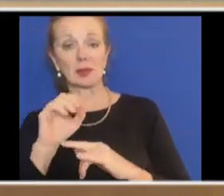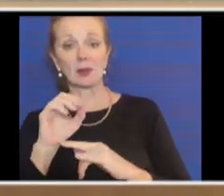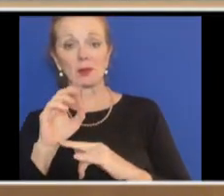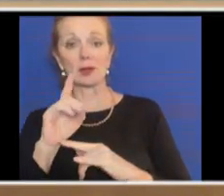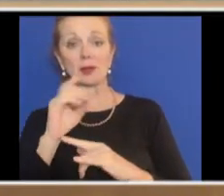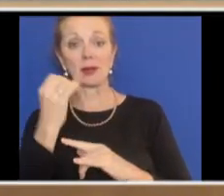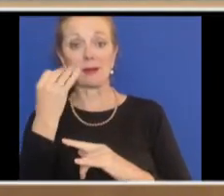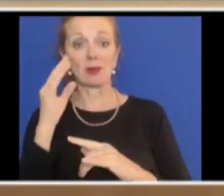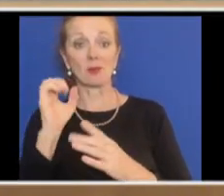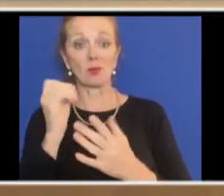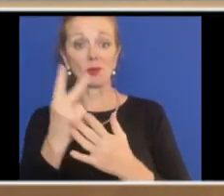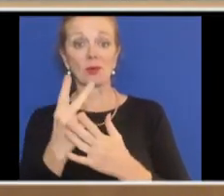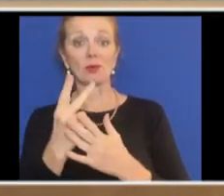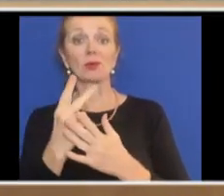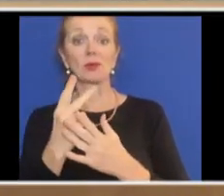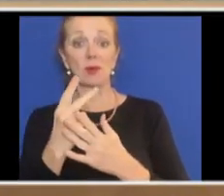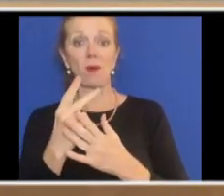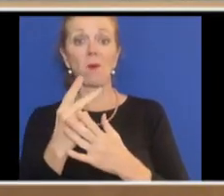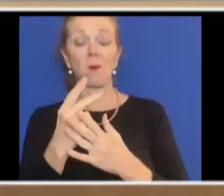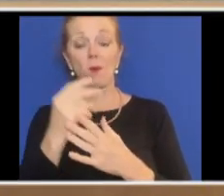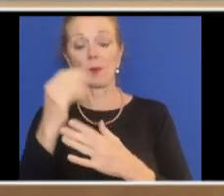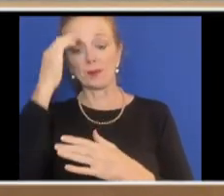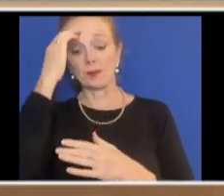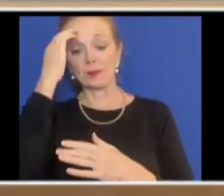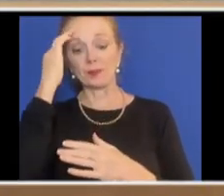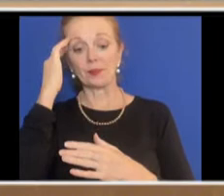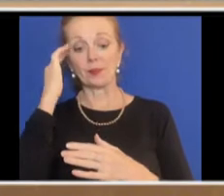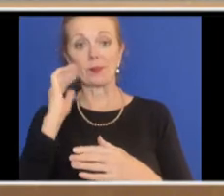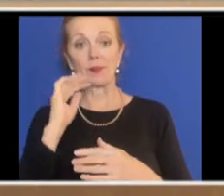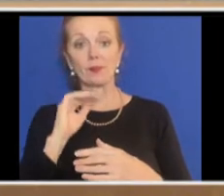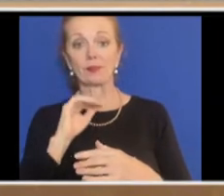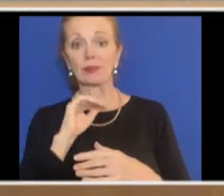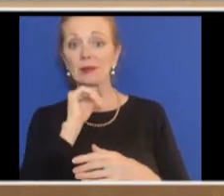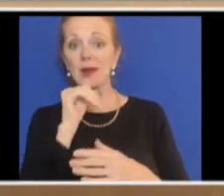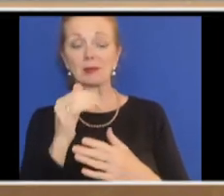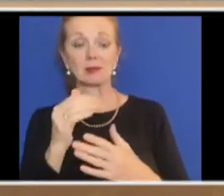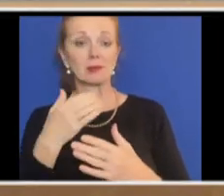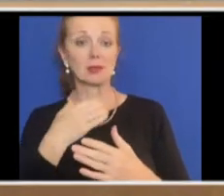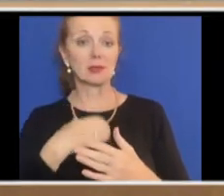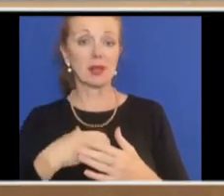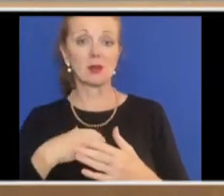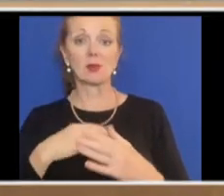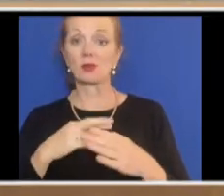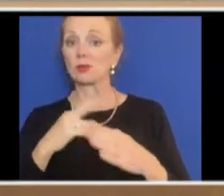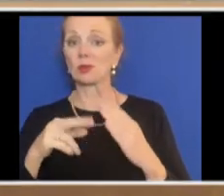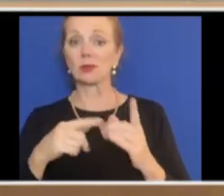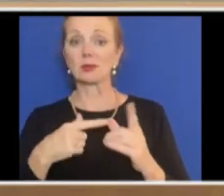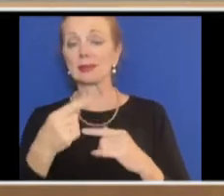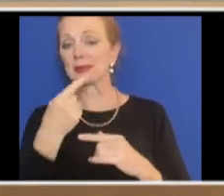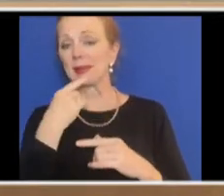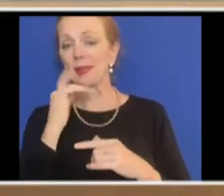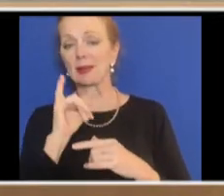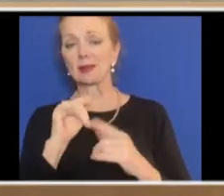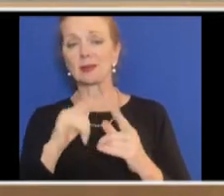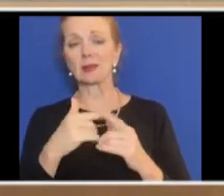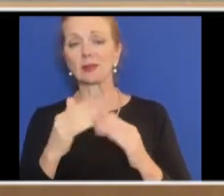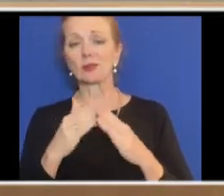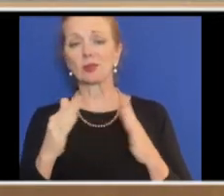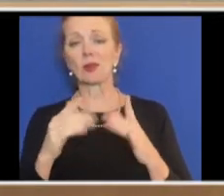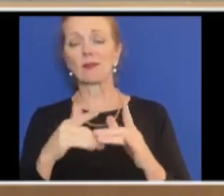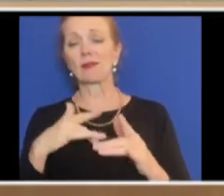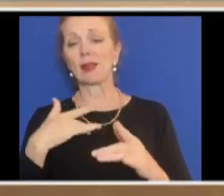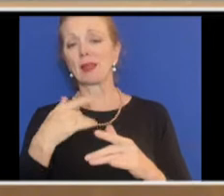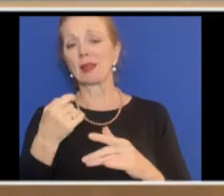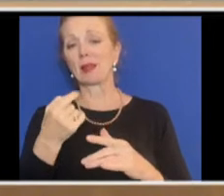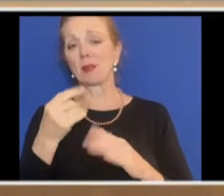approved would be uh a an undesirable outcome I don't think we would go as far as to say that I think just generally we felt a little